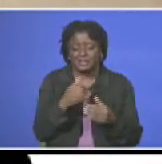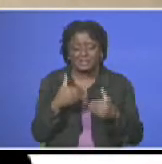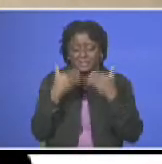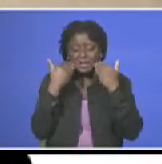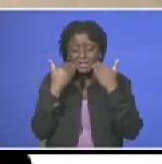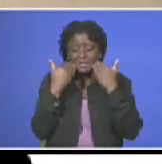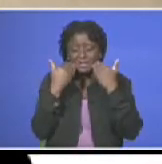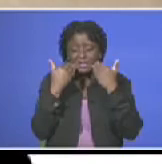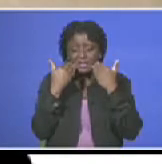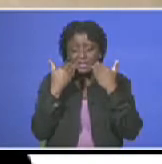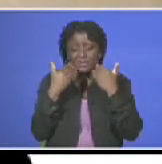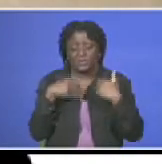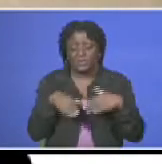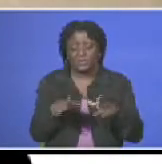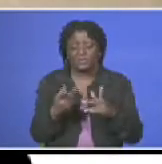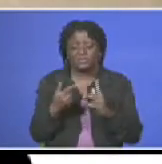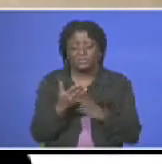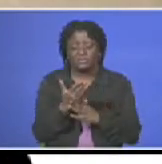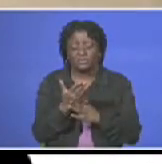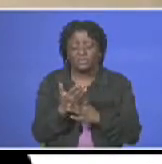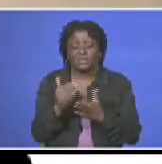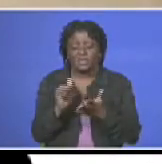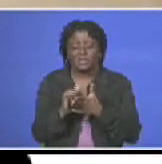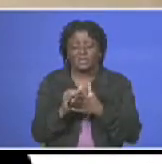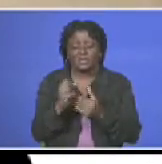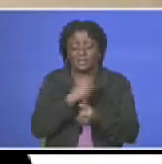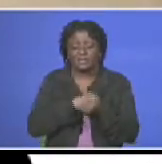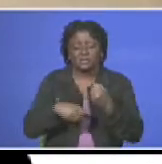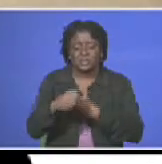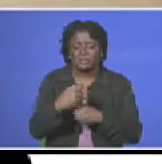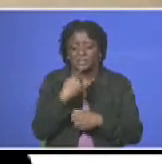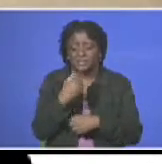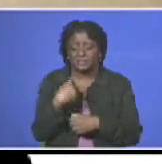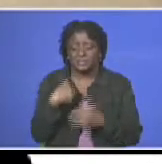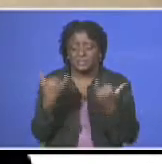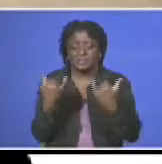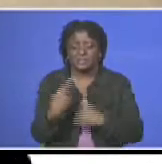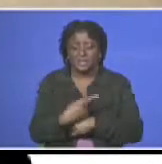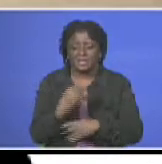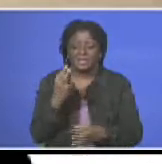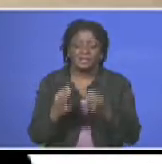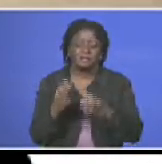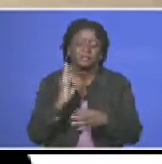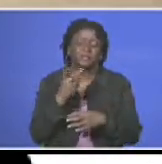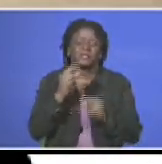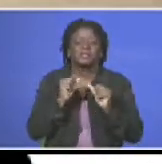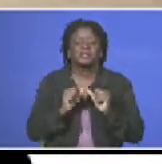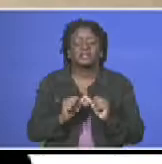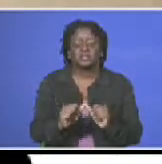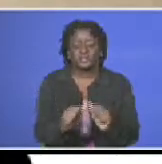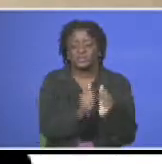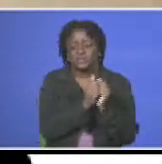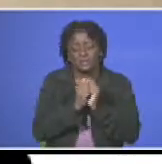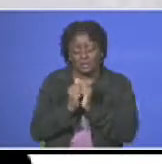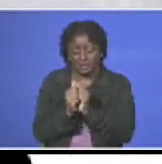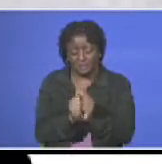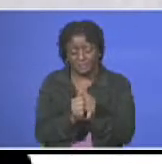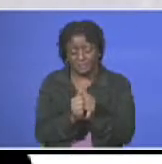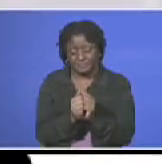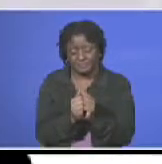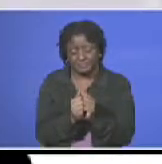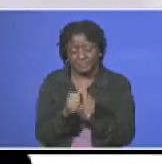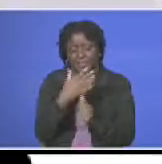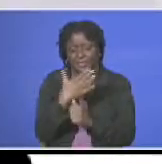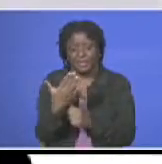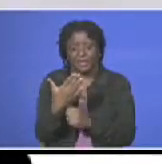storm. And that tells me and you today that if we continue in unity,